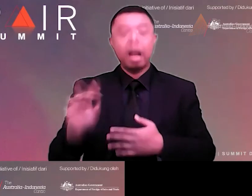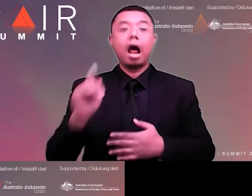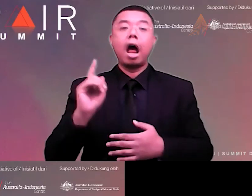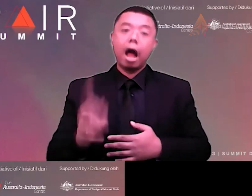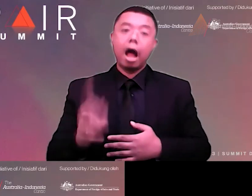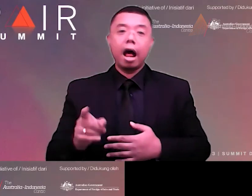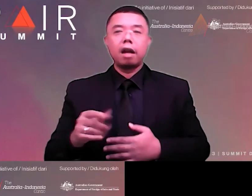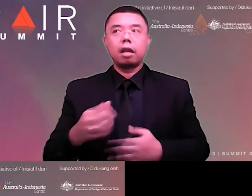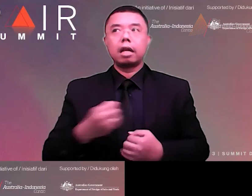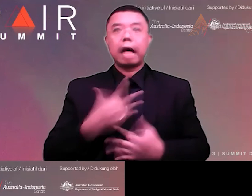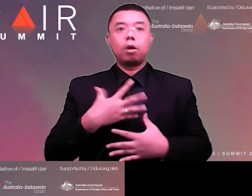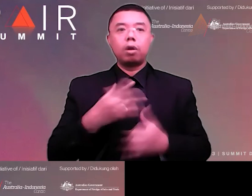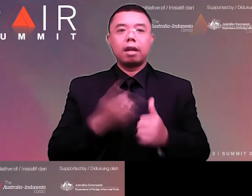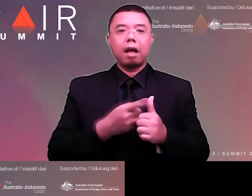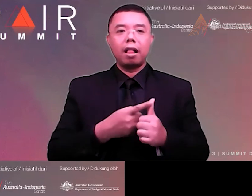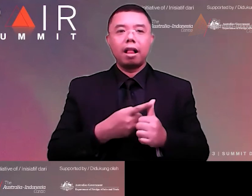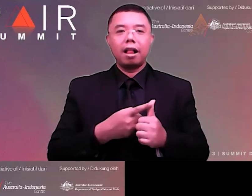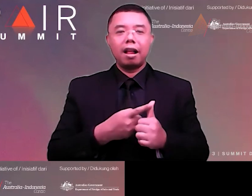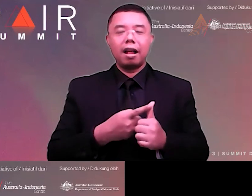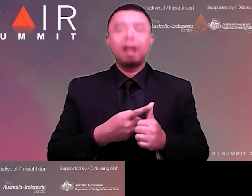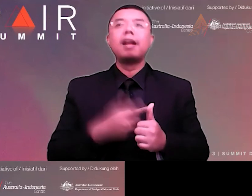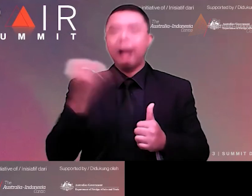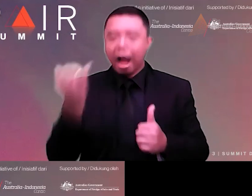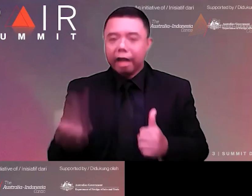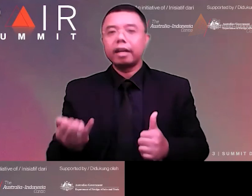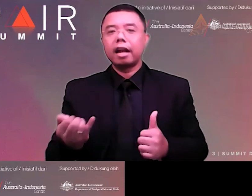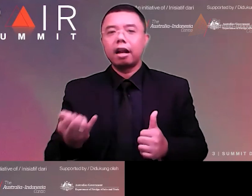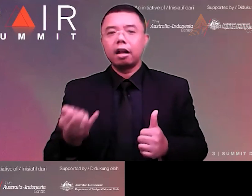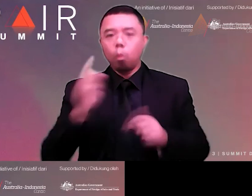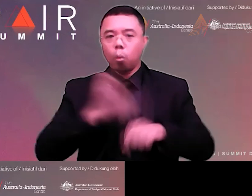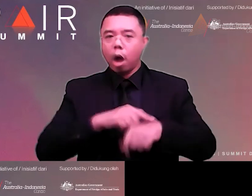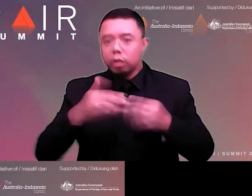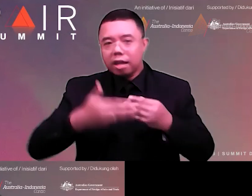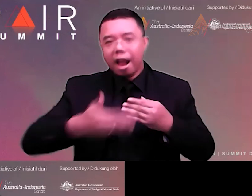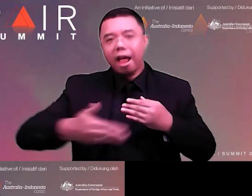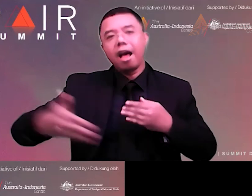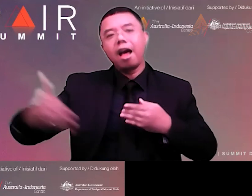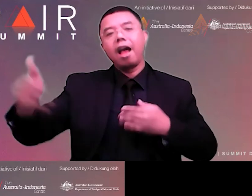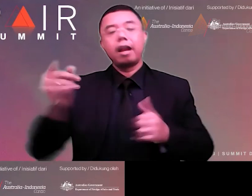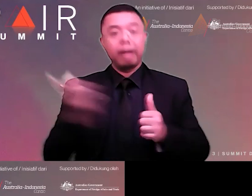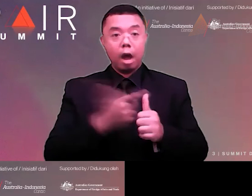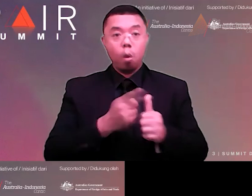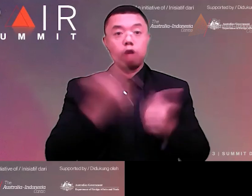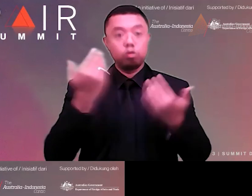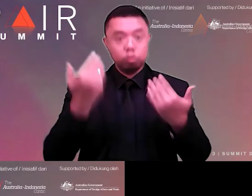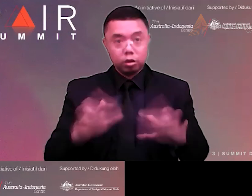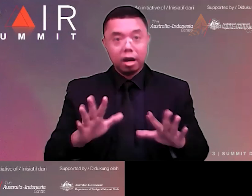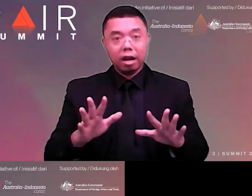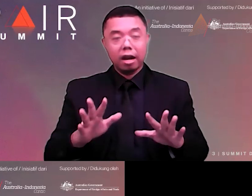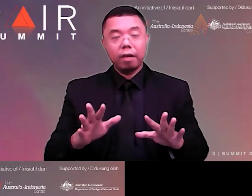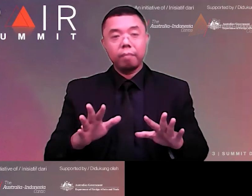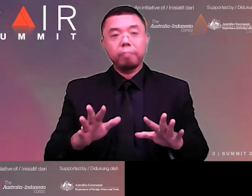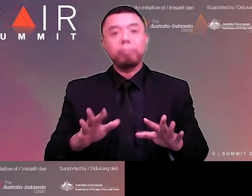the pandemic, at the time of the outbreak, and then over time, policy making has become much more sophisticated